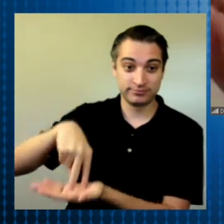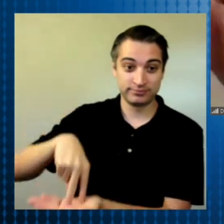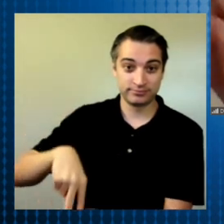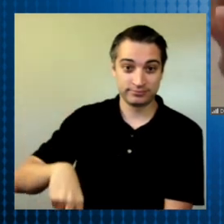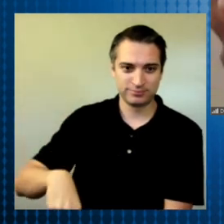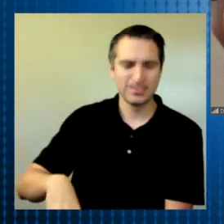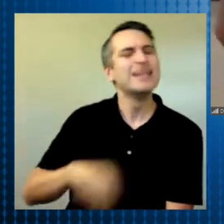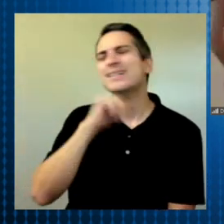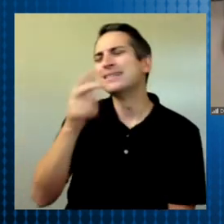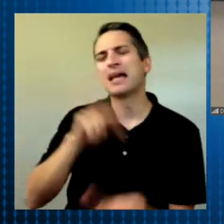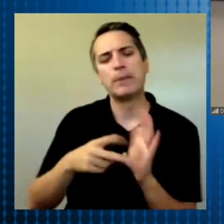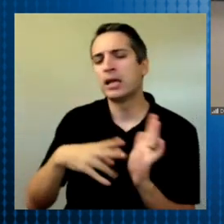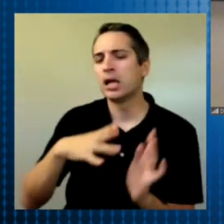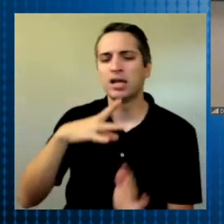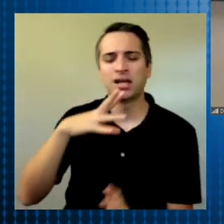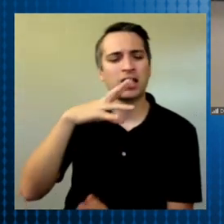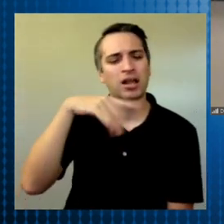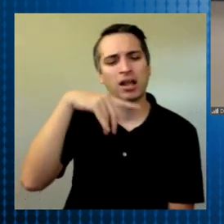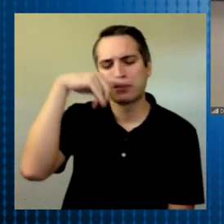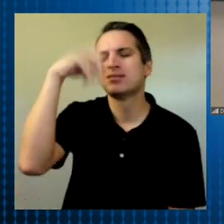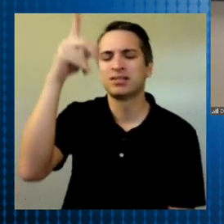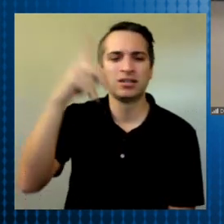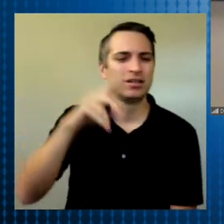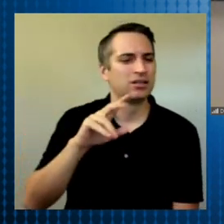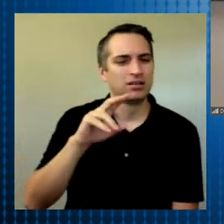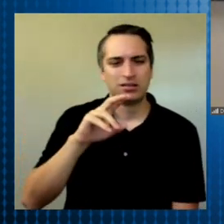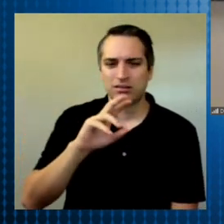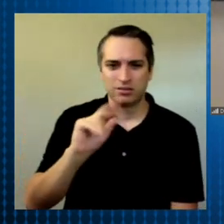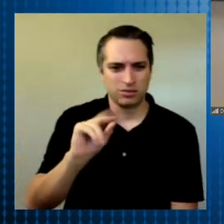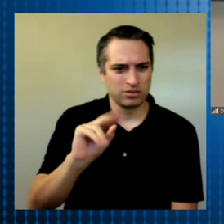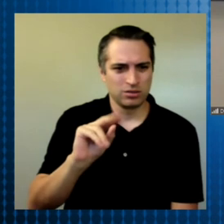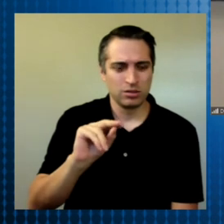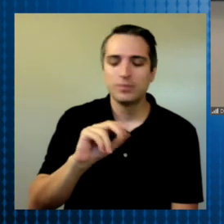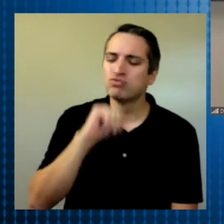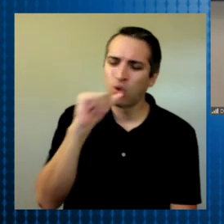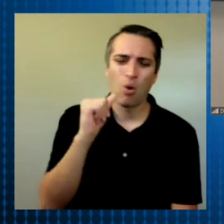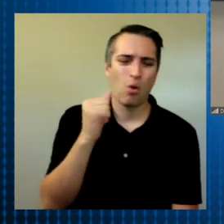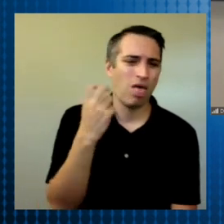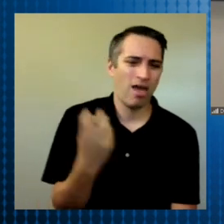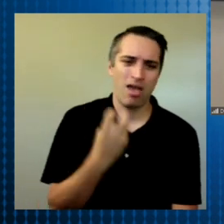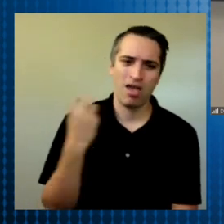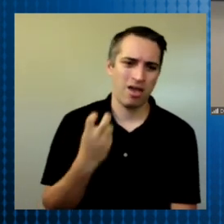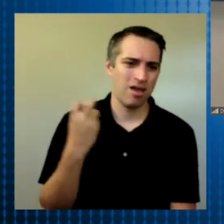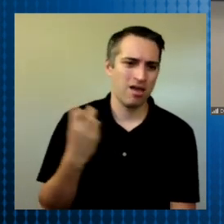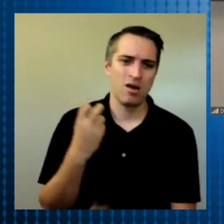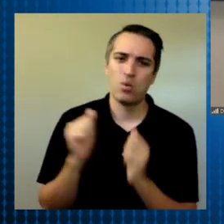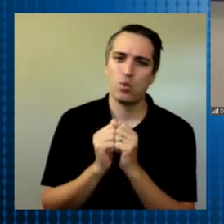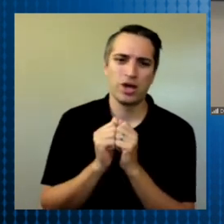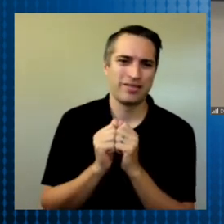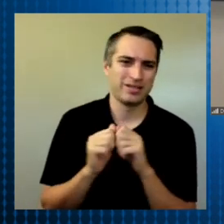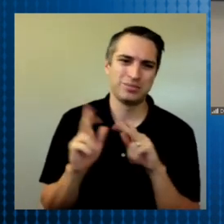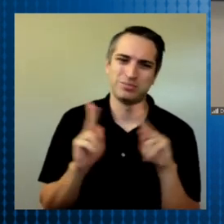snotty and all that stuff, but don't hang with losers. Hang with people that have a vision